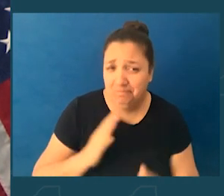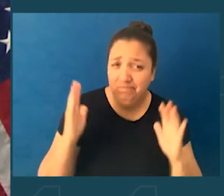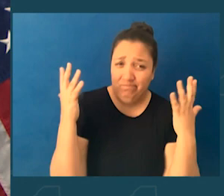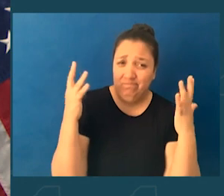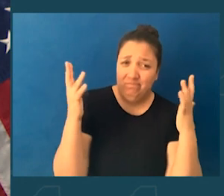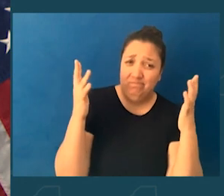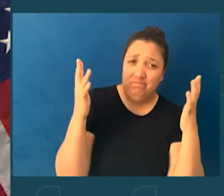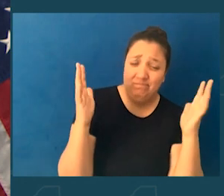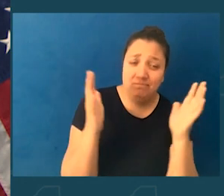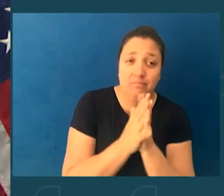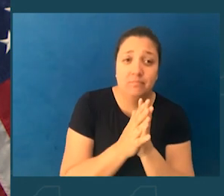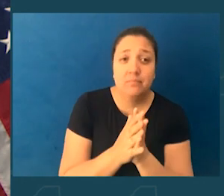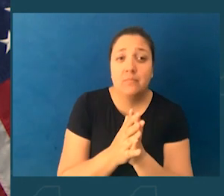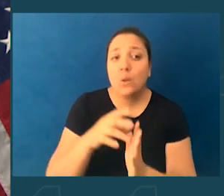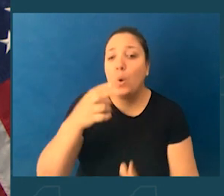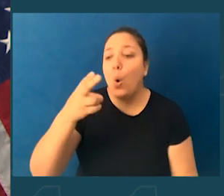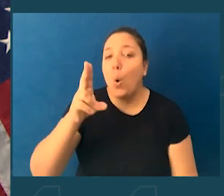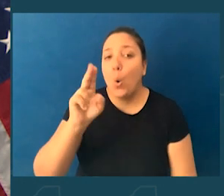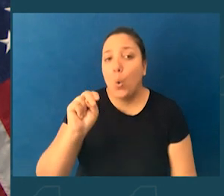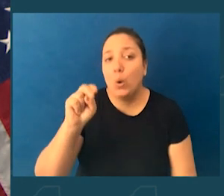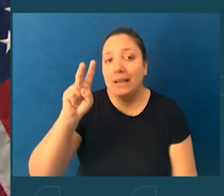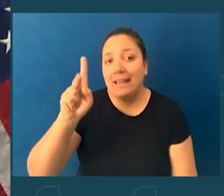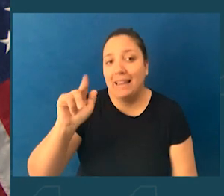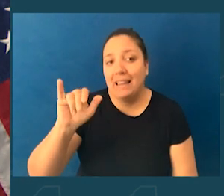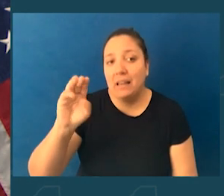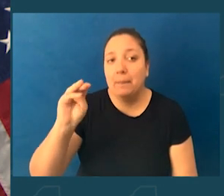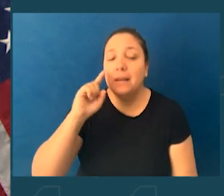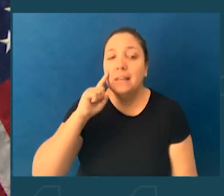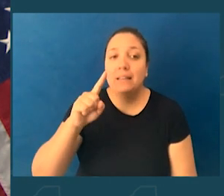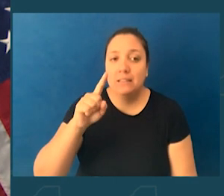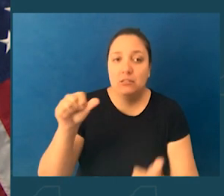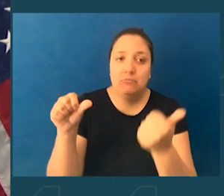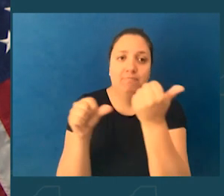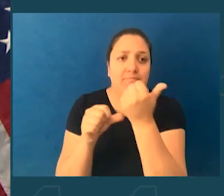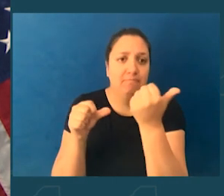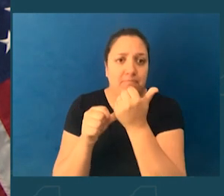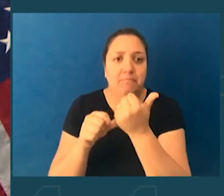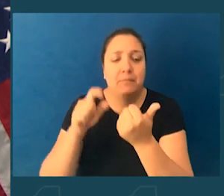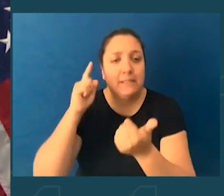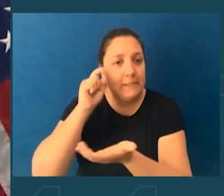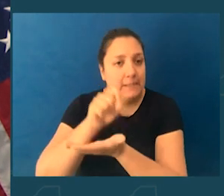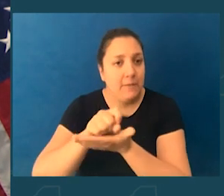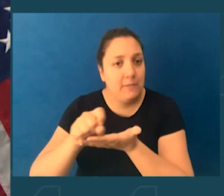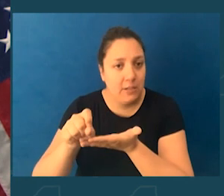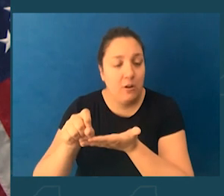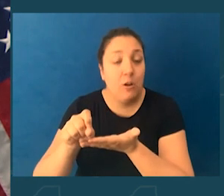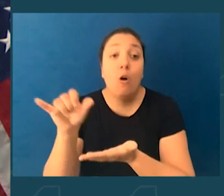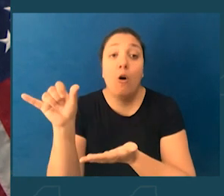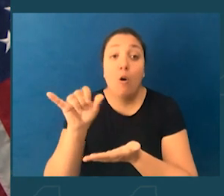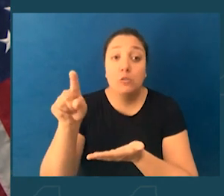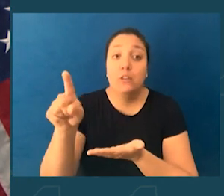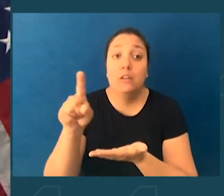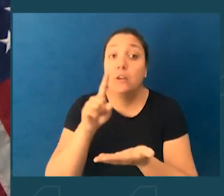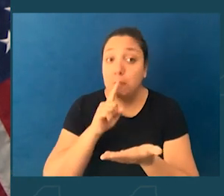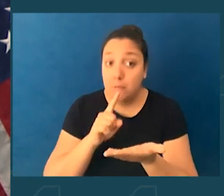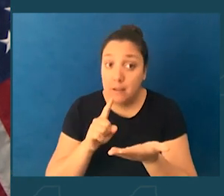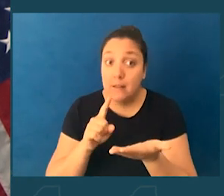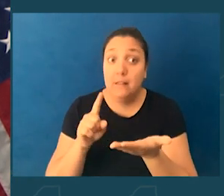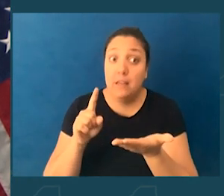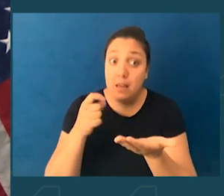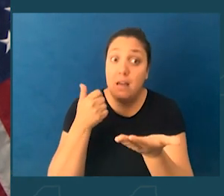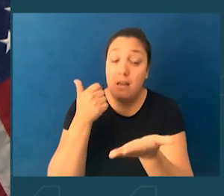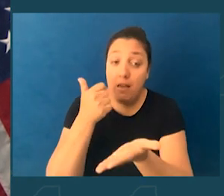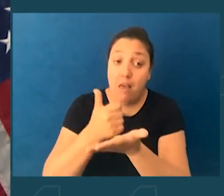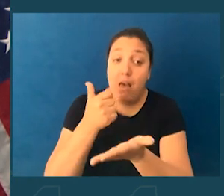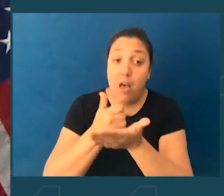Jehoon Kim has joined us. Well, he's our Deputy Secretary for Mental Health, and he is one of the architects of many of our great policies. I want to give him a shout out as